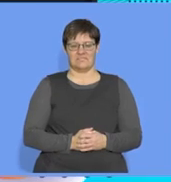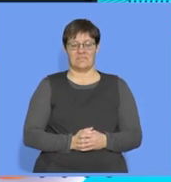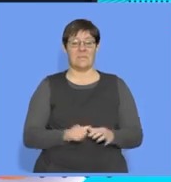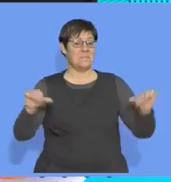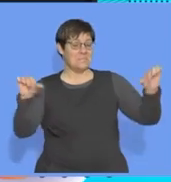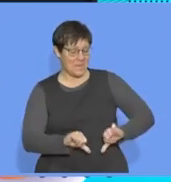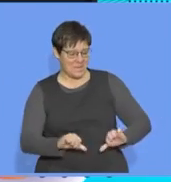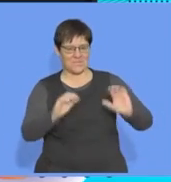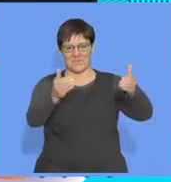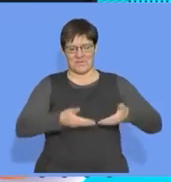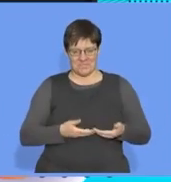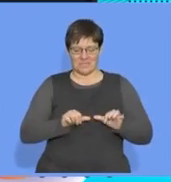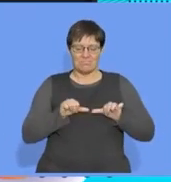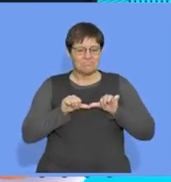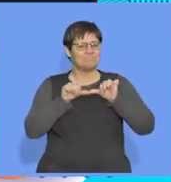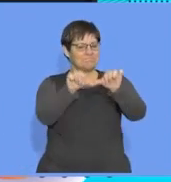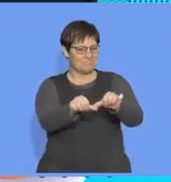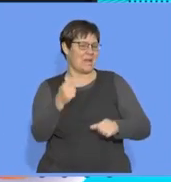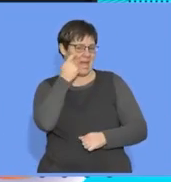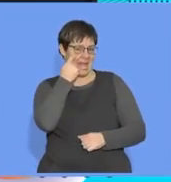Welcome back. Let's continue with the eye.